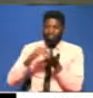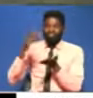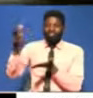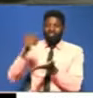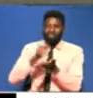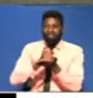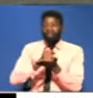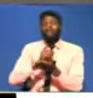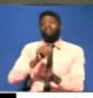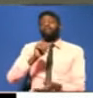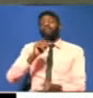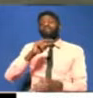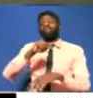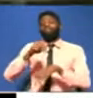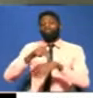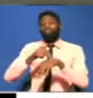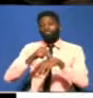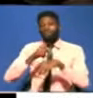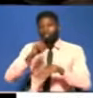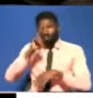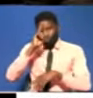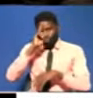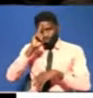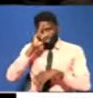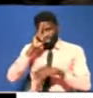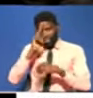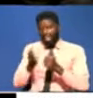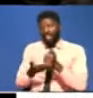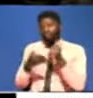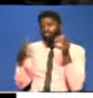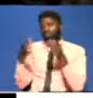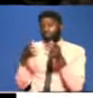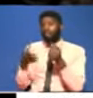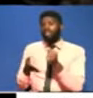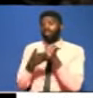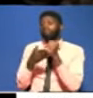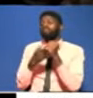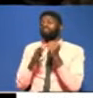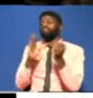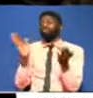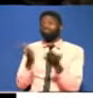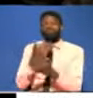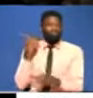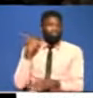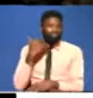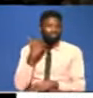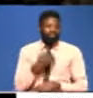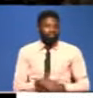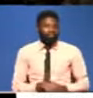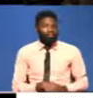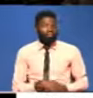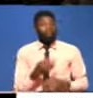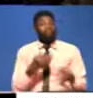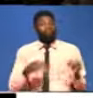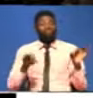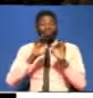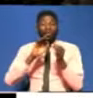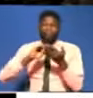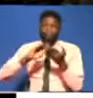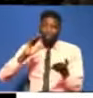the frequent banditry attacks in the country. It is important to deploy more security